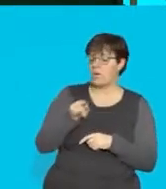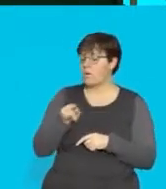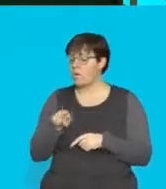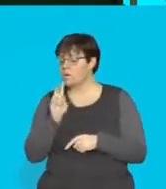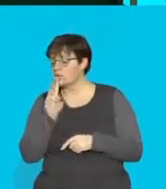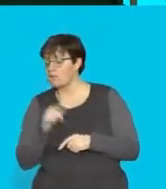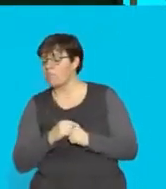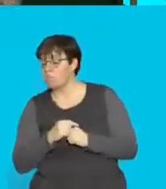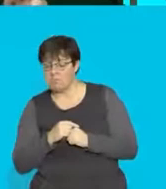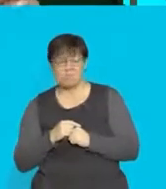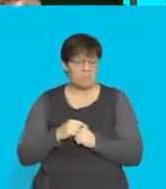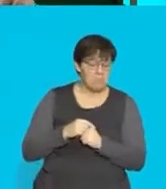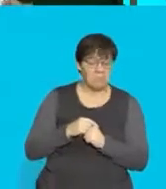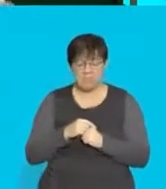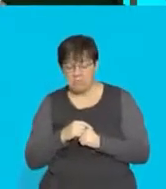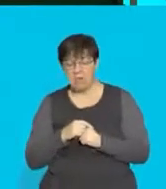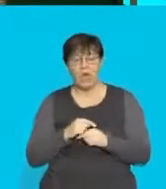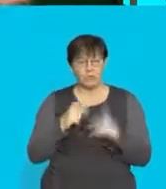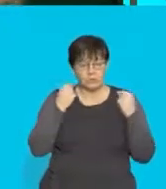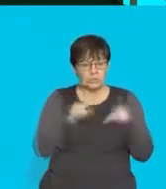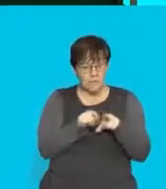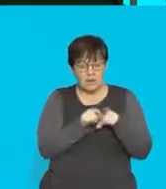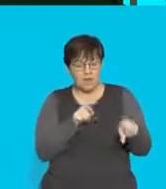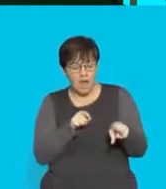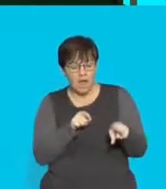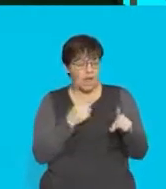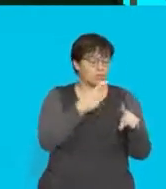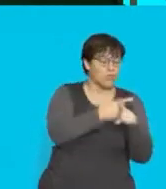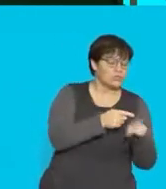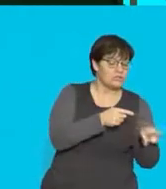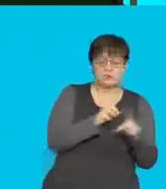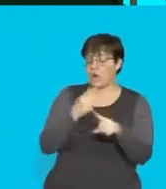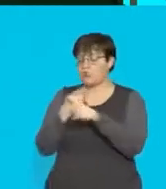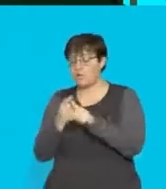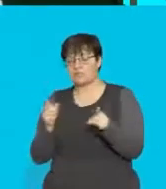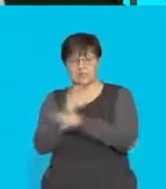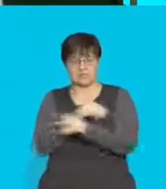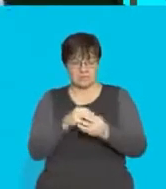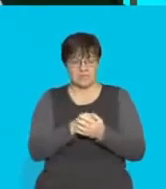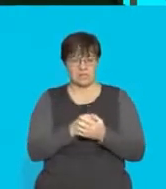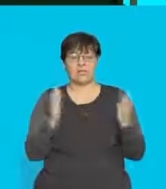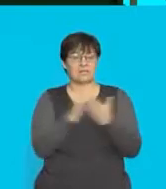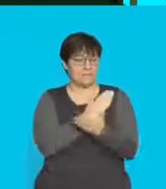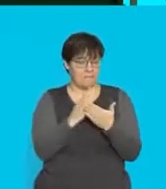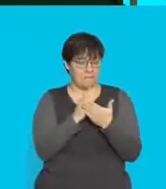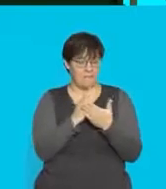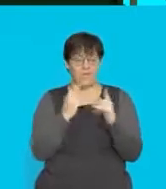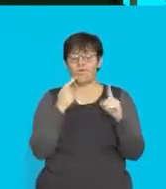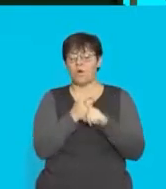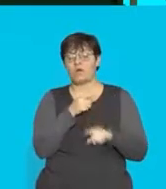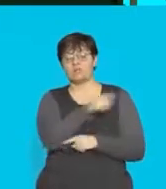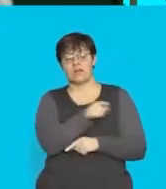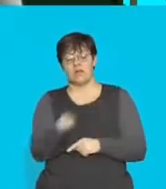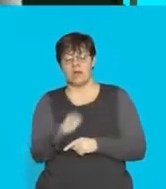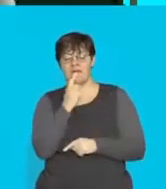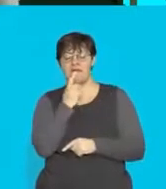he looked at separating out characteristics and then crossing them. And what he noticed that sometimes in a cross, he